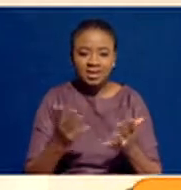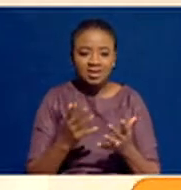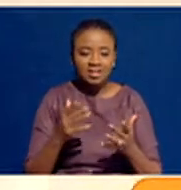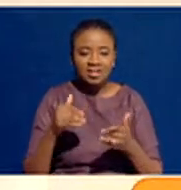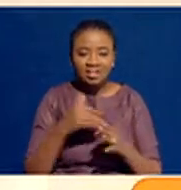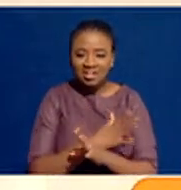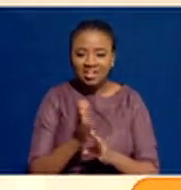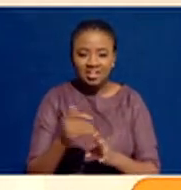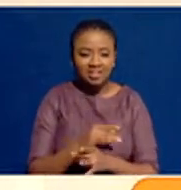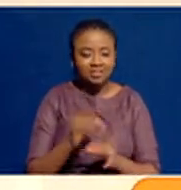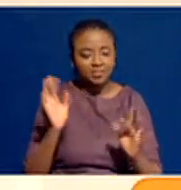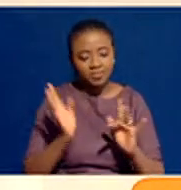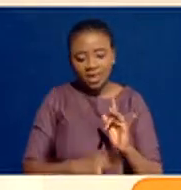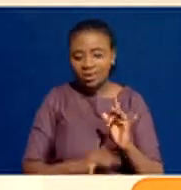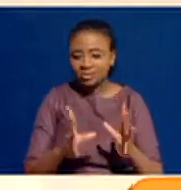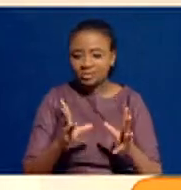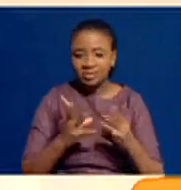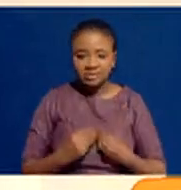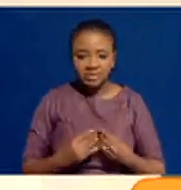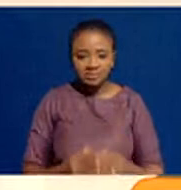leakage, any kind of